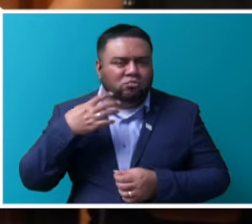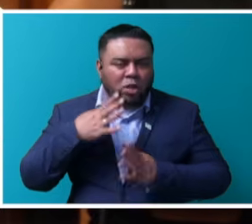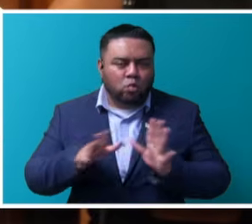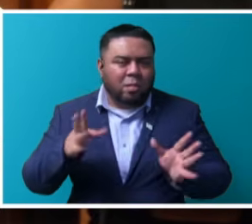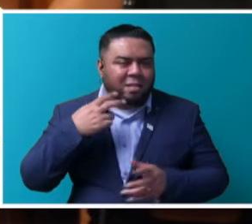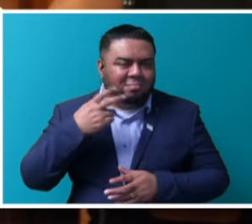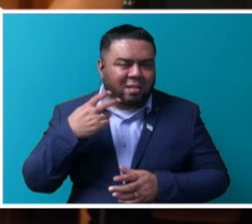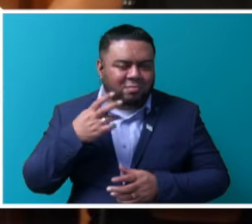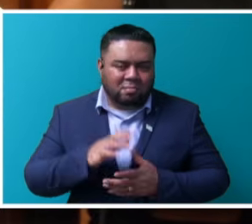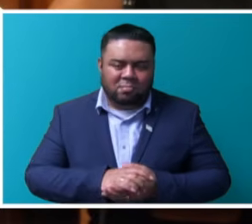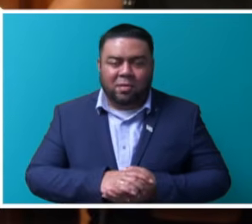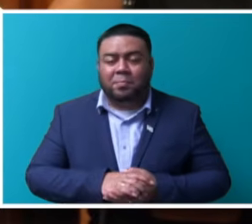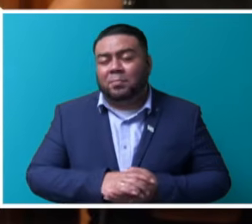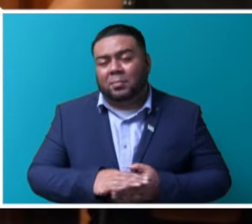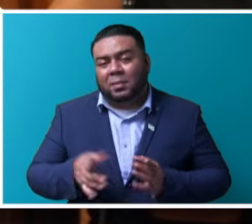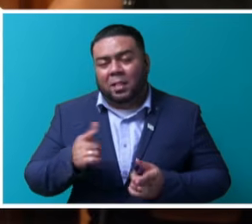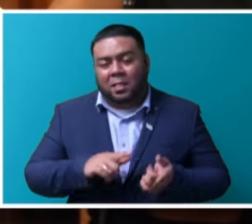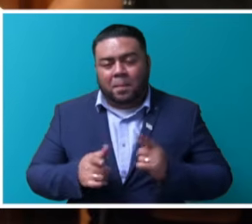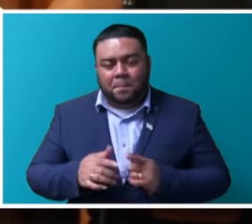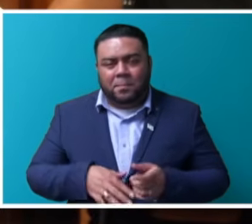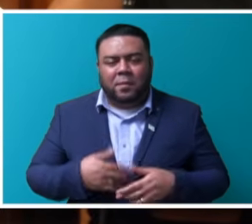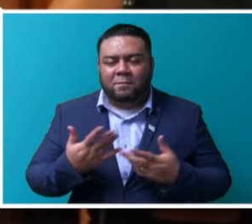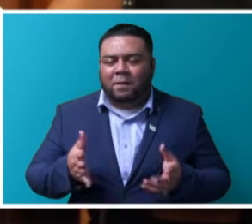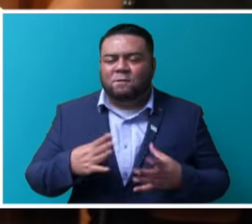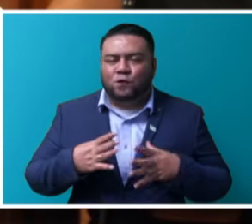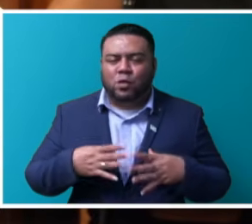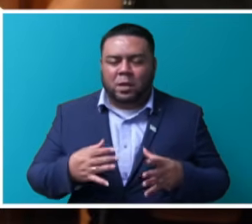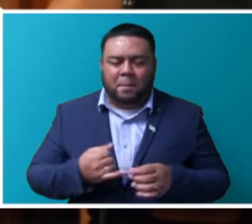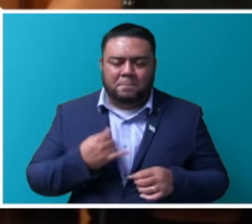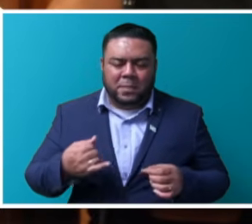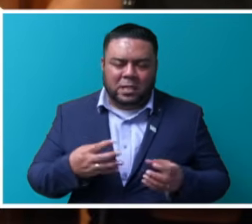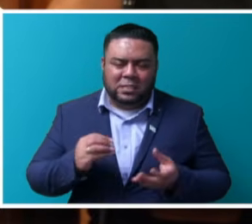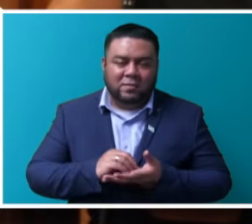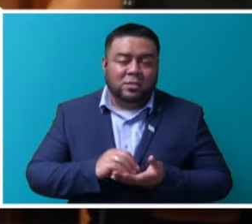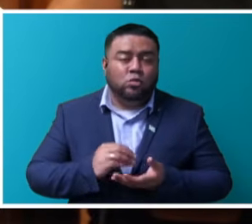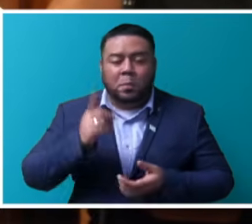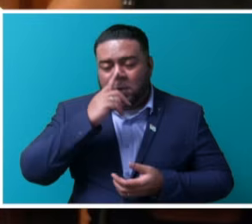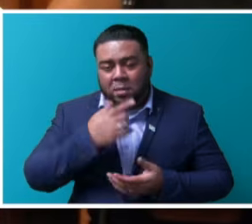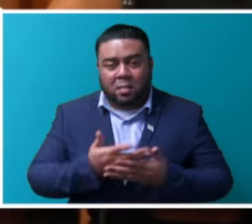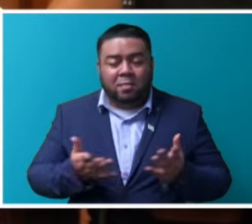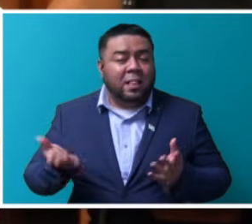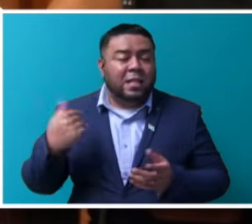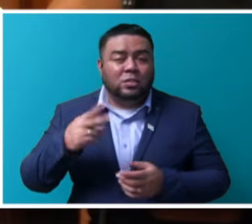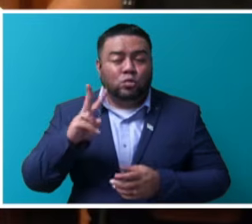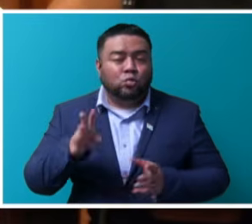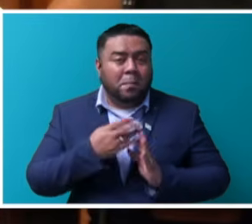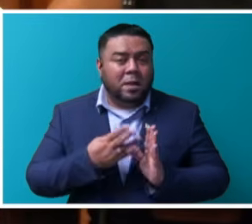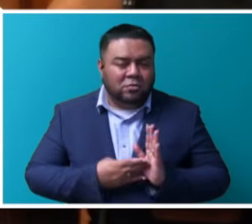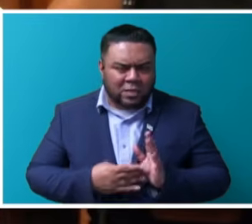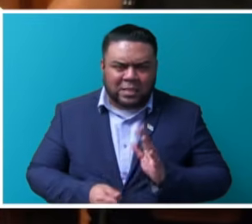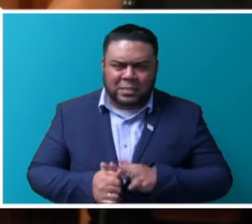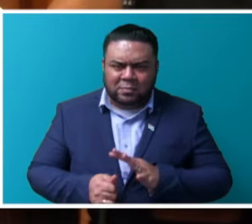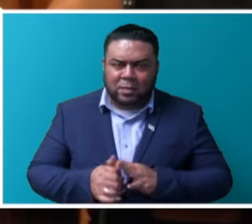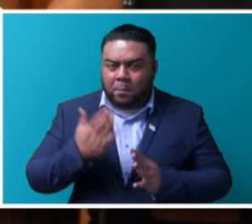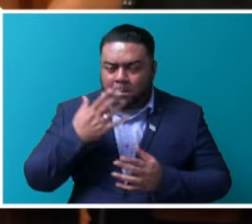practitioners and medical lab providers that provide free medical services to our people. In the last two budgets, we made accessibility more